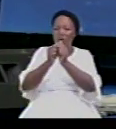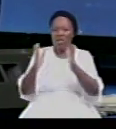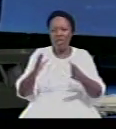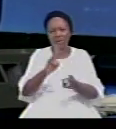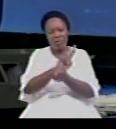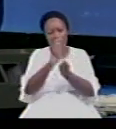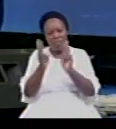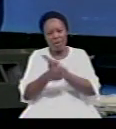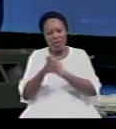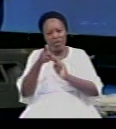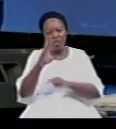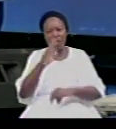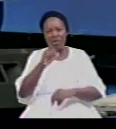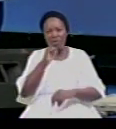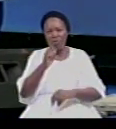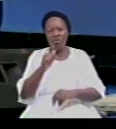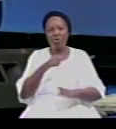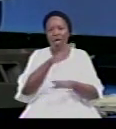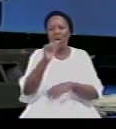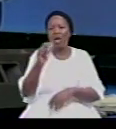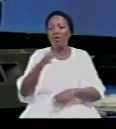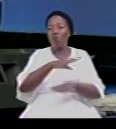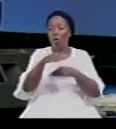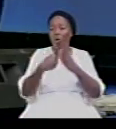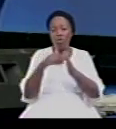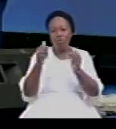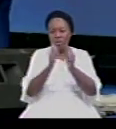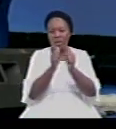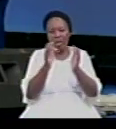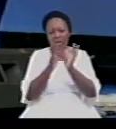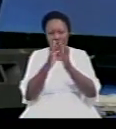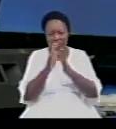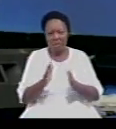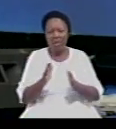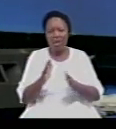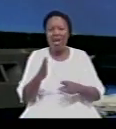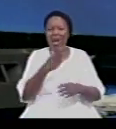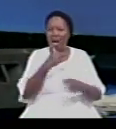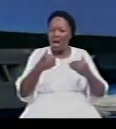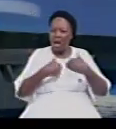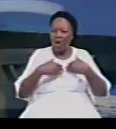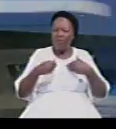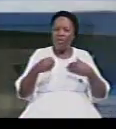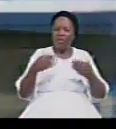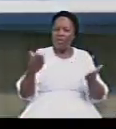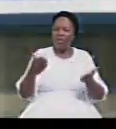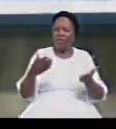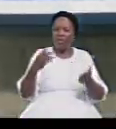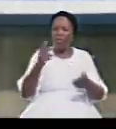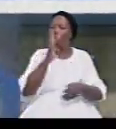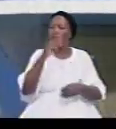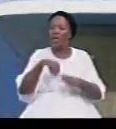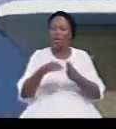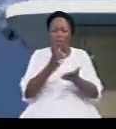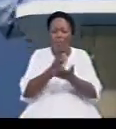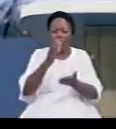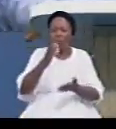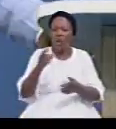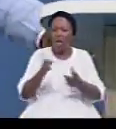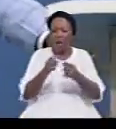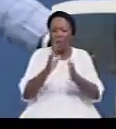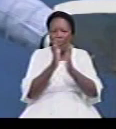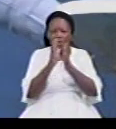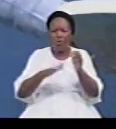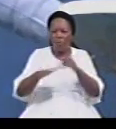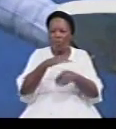not an altogether Christian. And having water in the bottle and praying over that